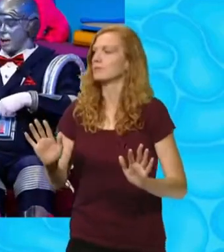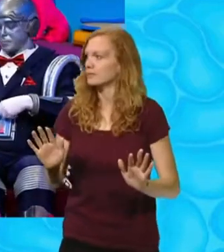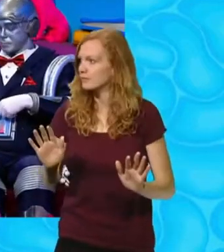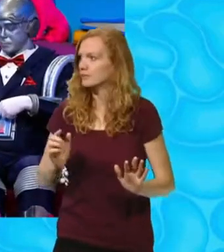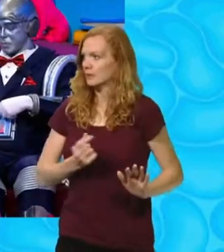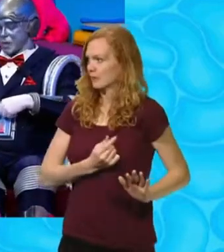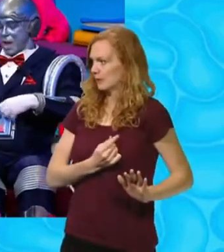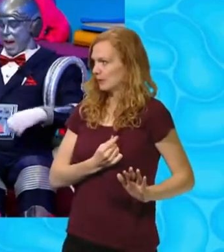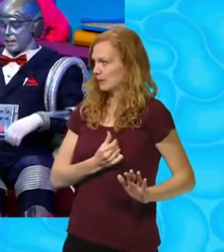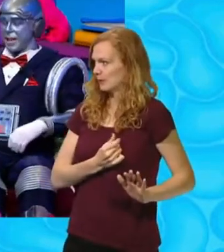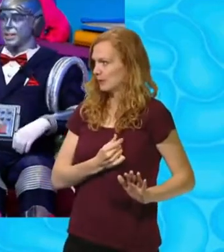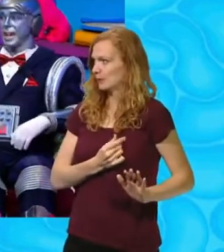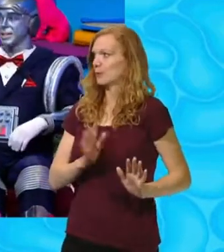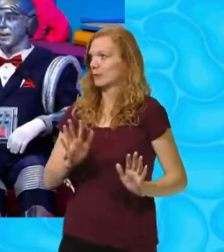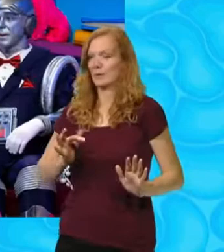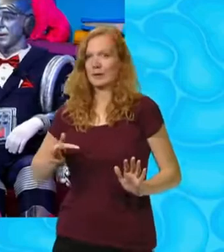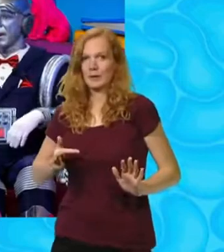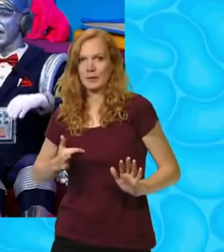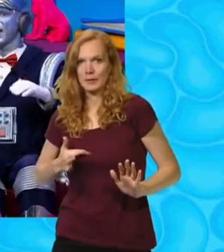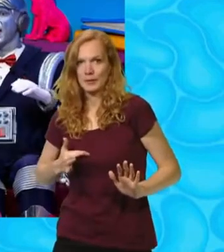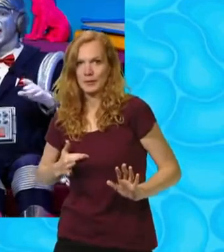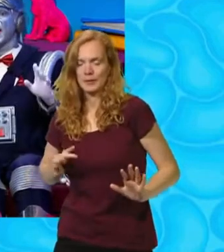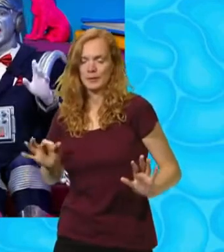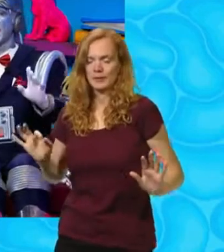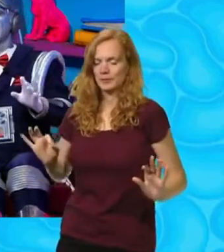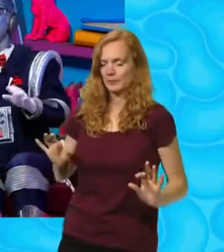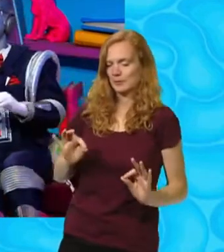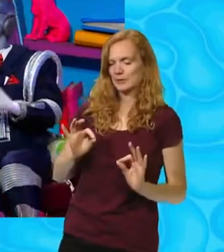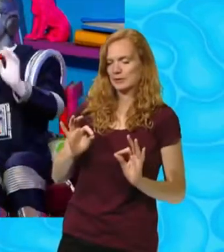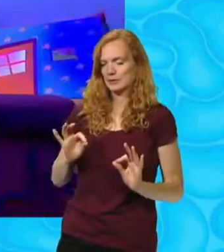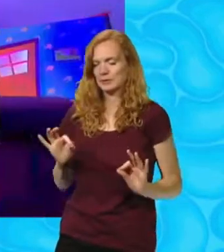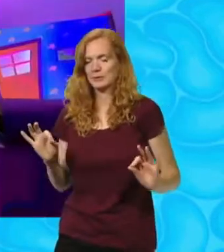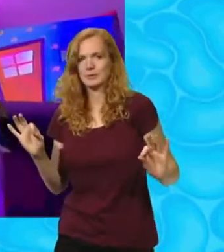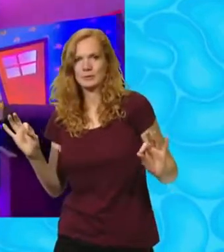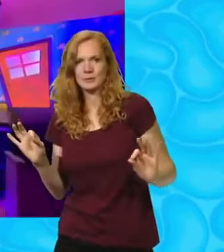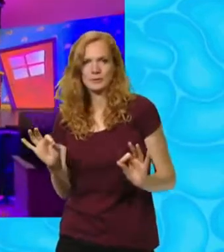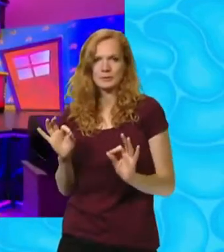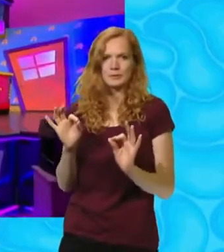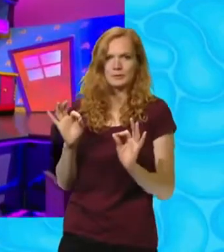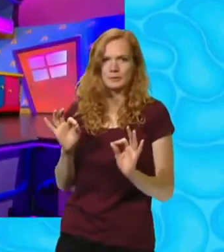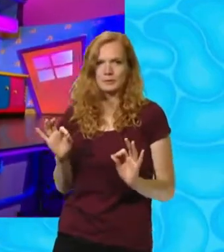up, sir. OK. And hitting it. Right, this should send her to sleep.